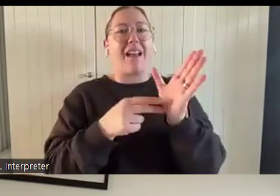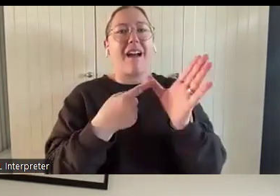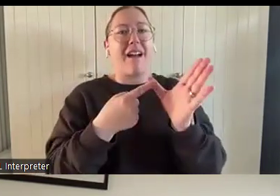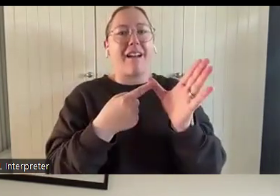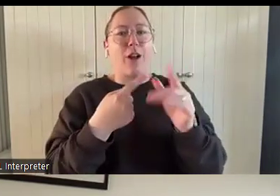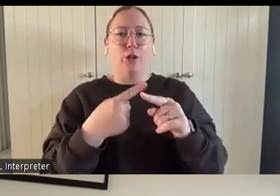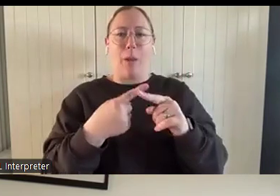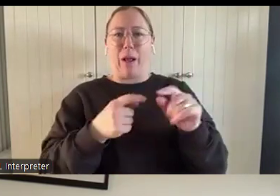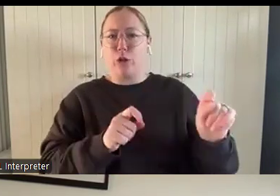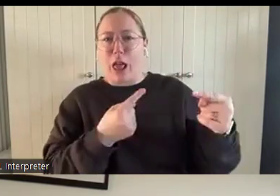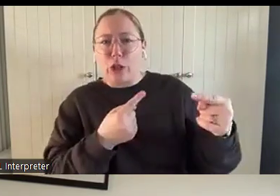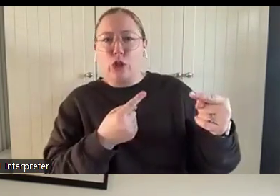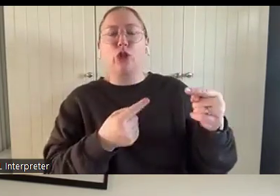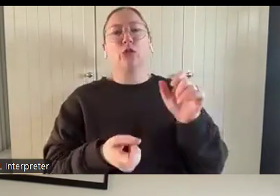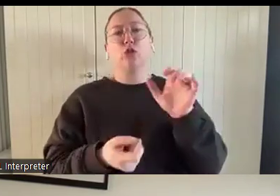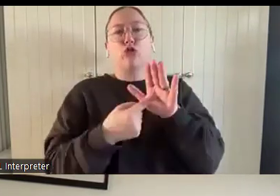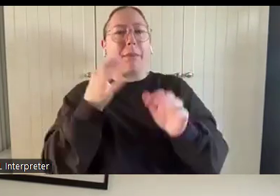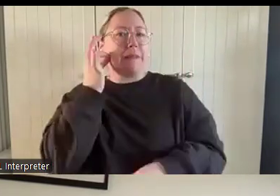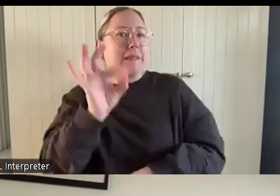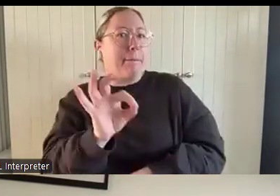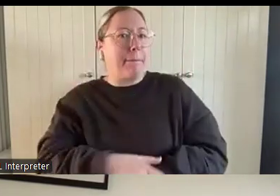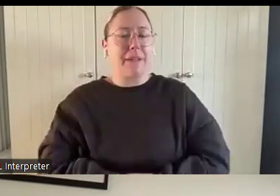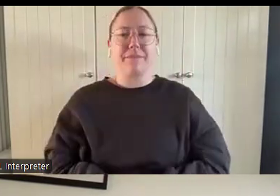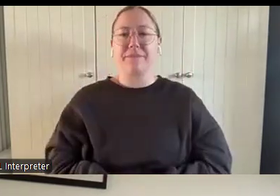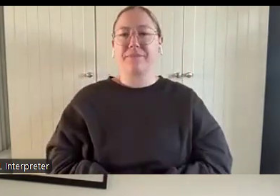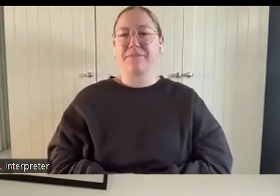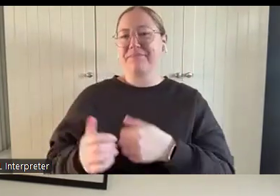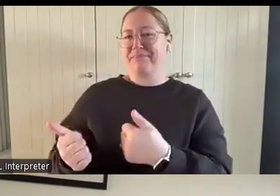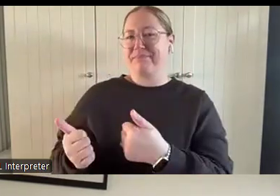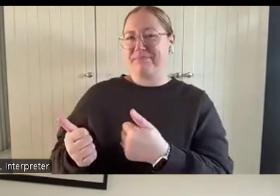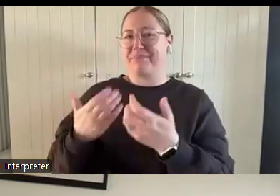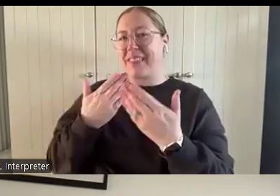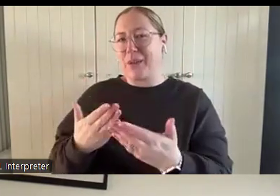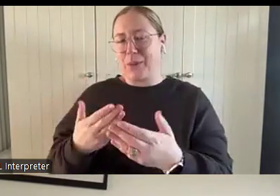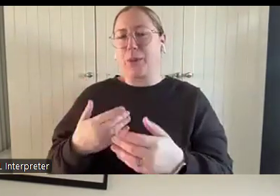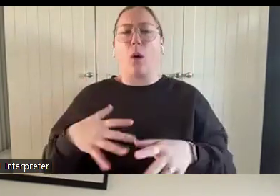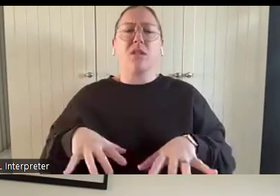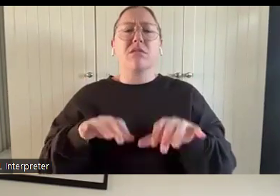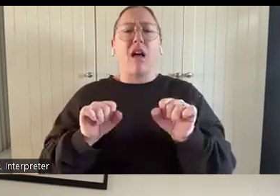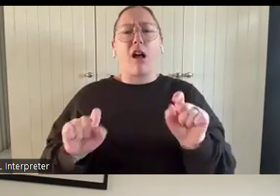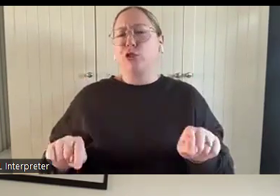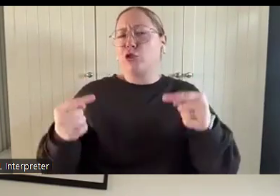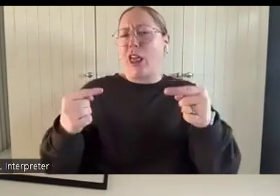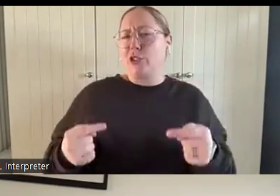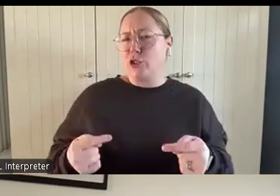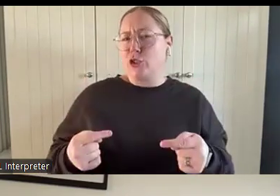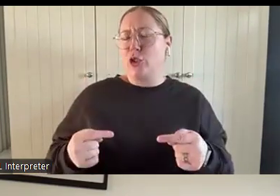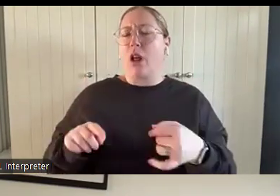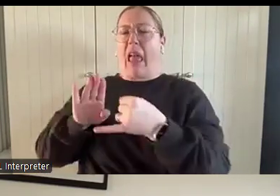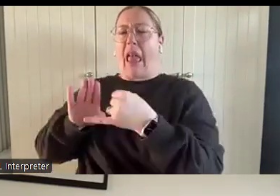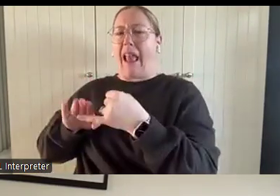top tips. Thanks, Suzanne. I'll start with the challenges and finish on a positive with the top